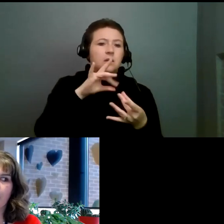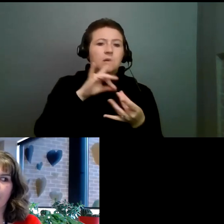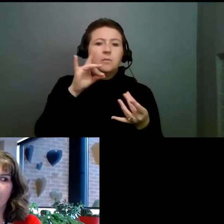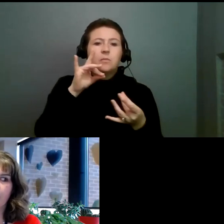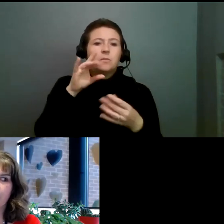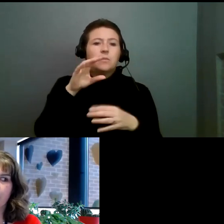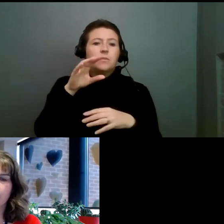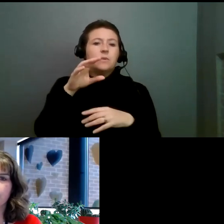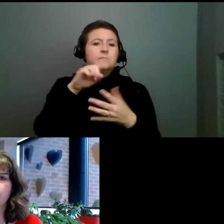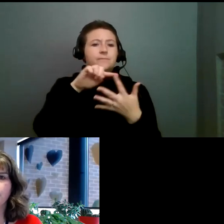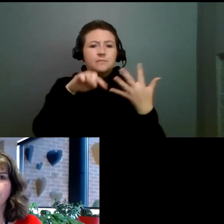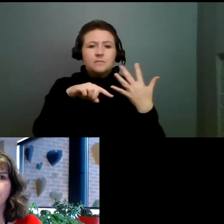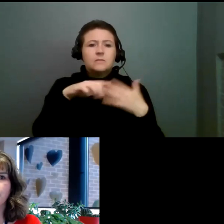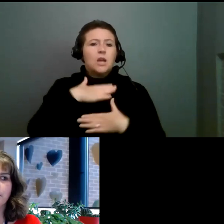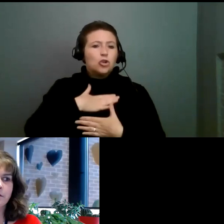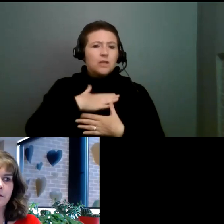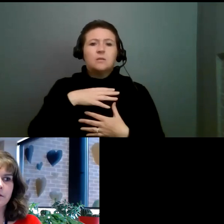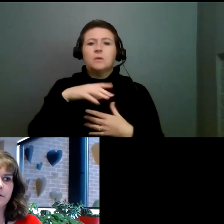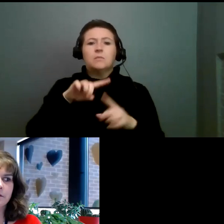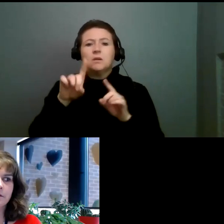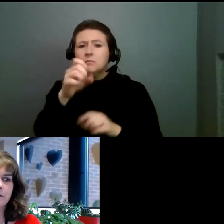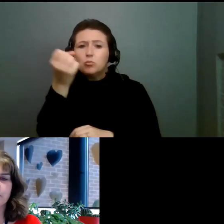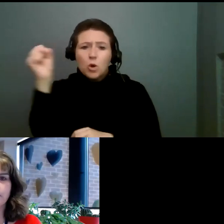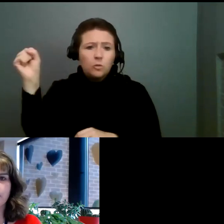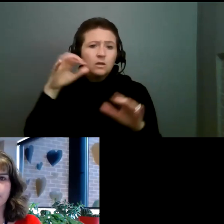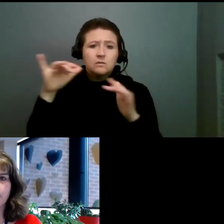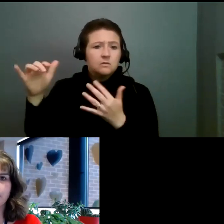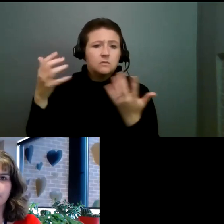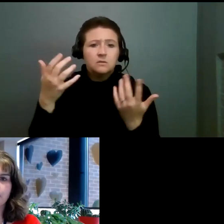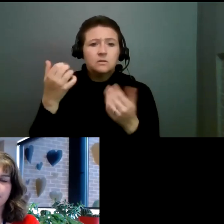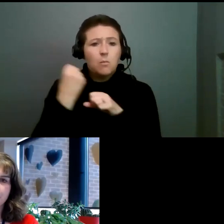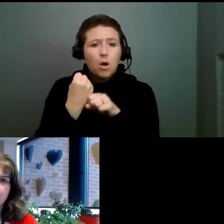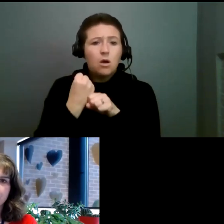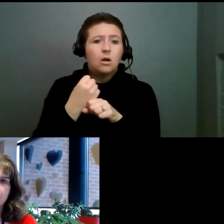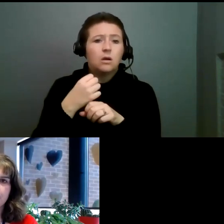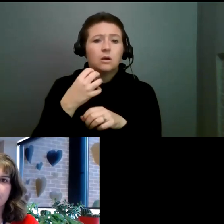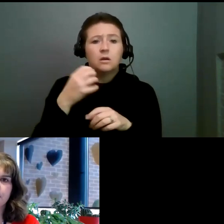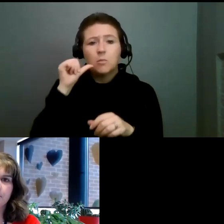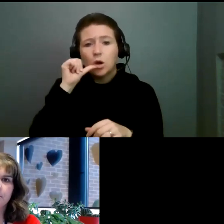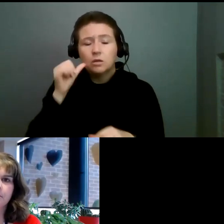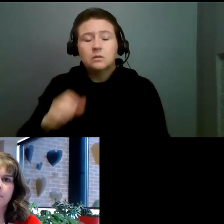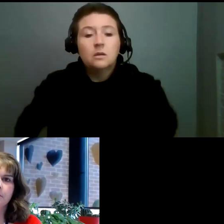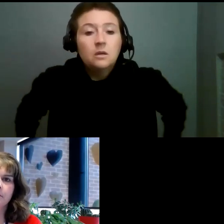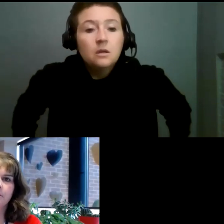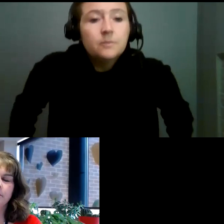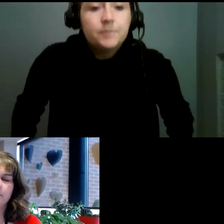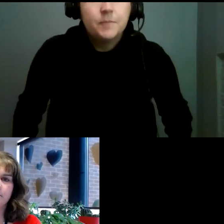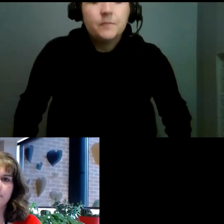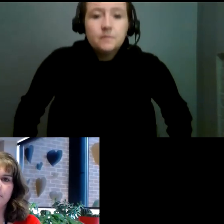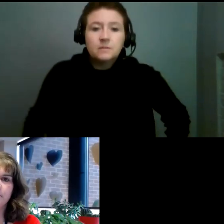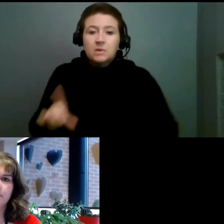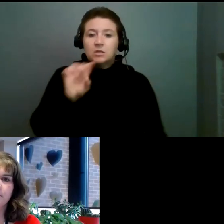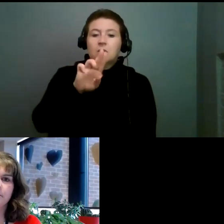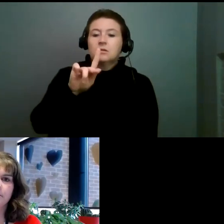Who do you want to answer? Go ahead. Well, we have a number of bars